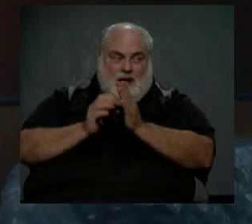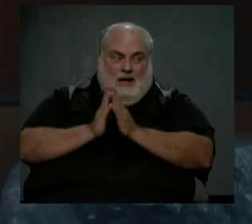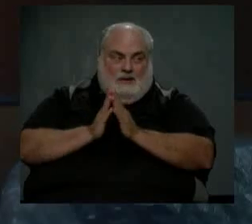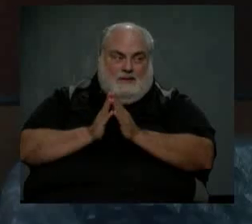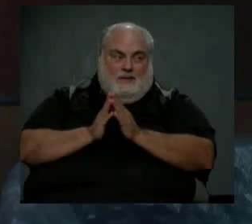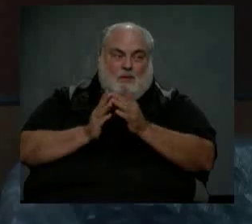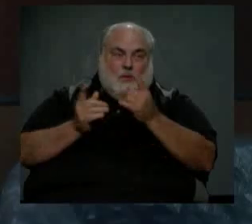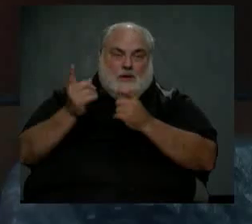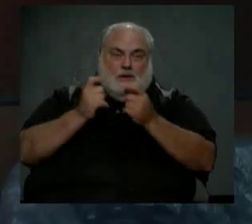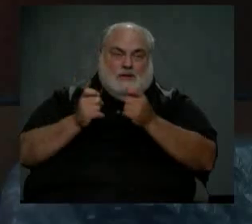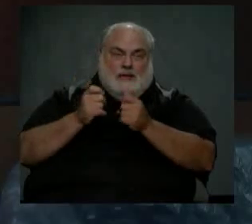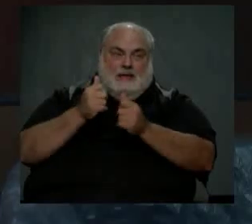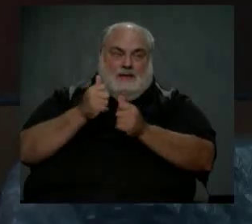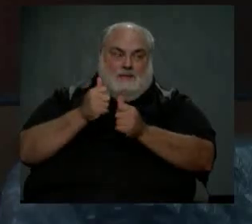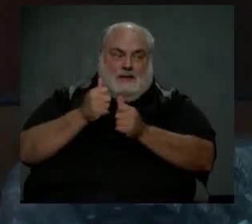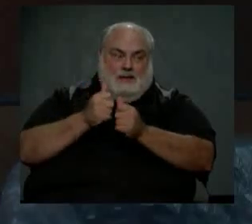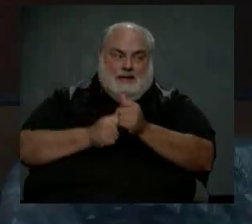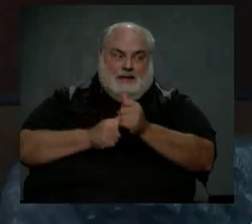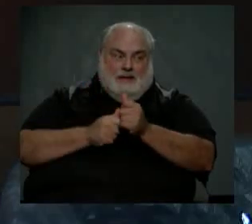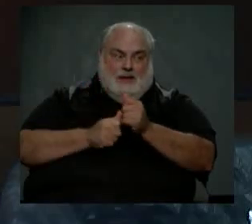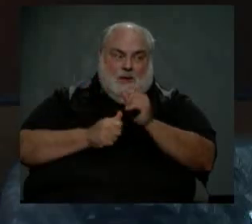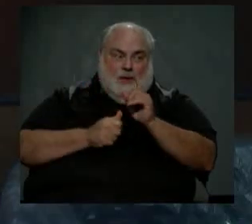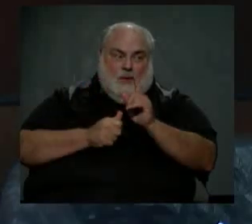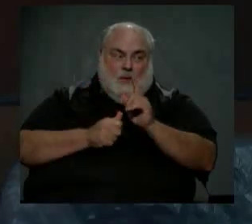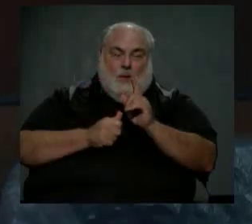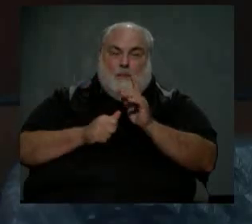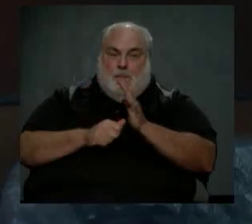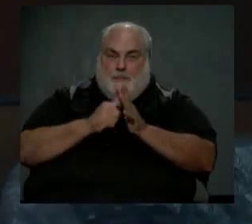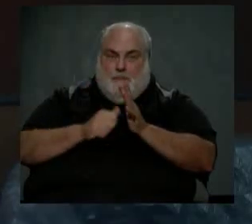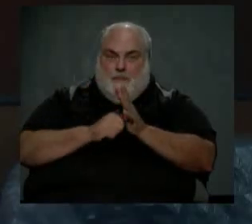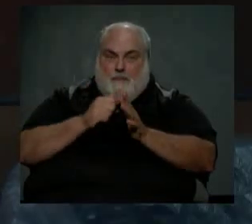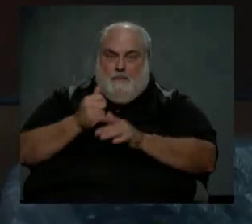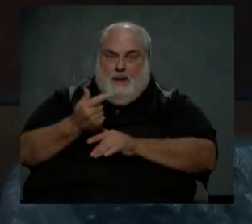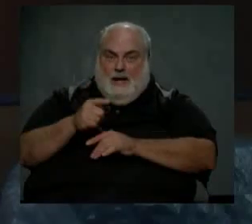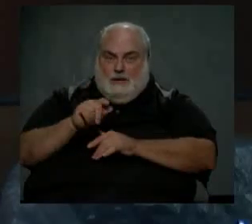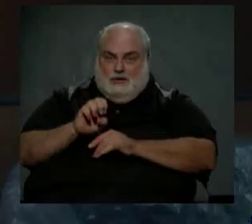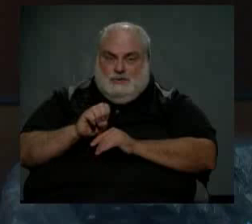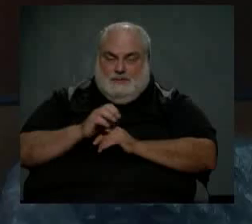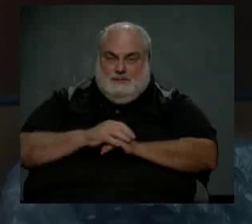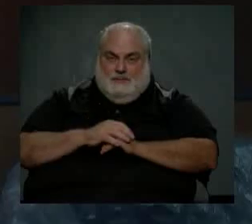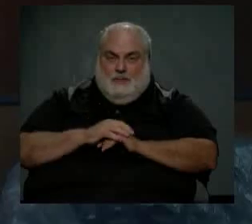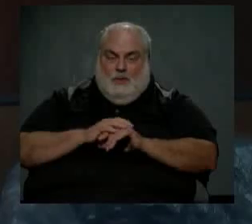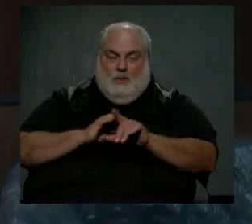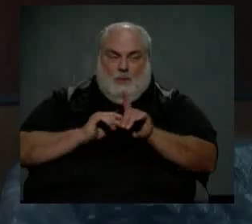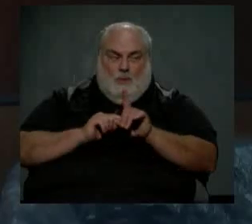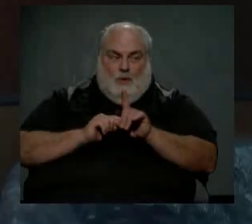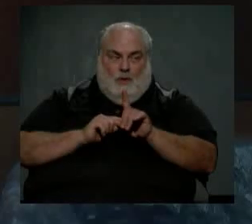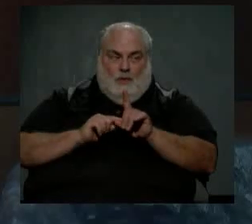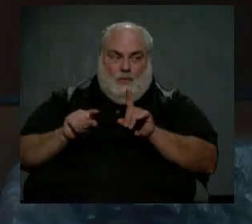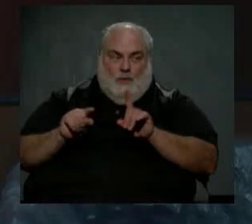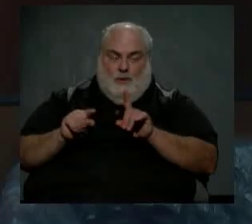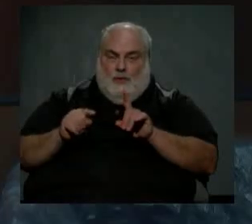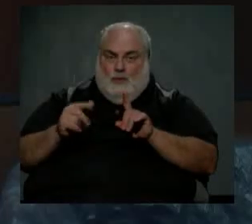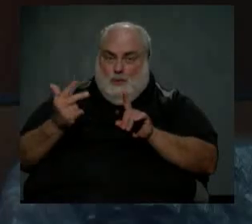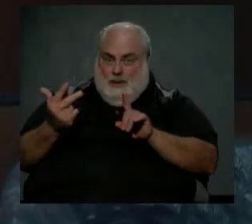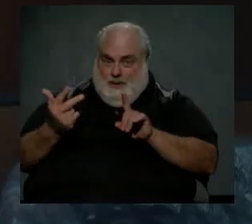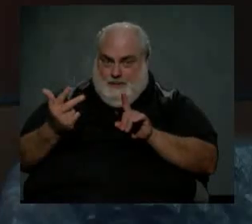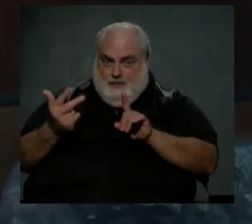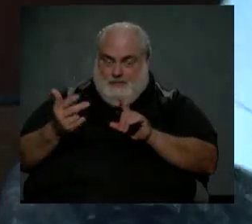if you have any questions on items on the first page. That would be items 1 through